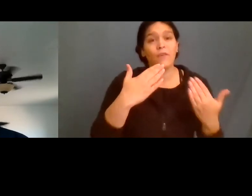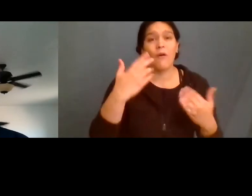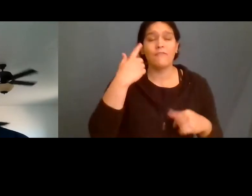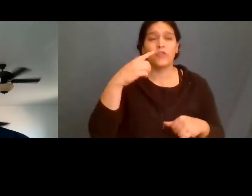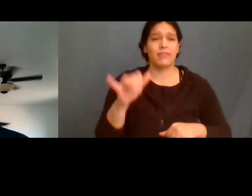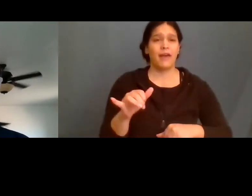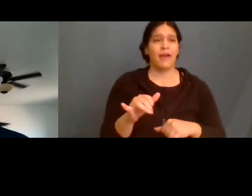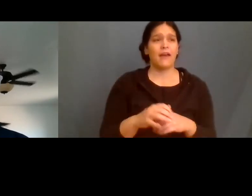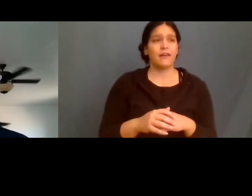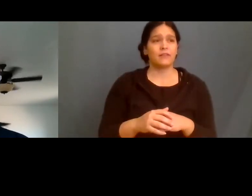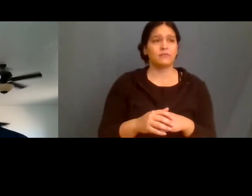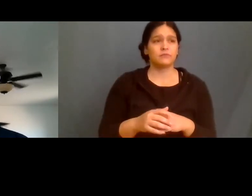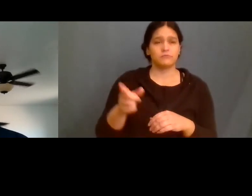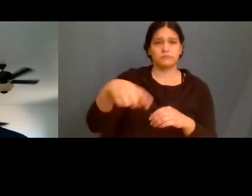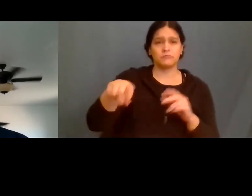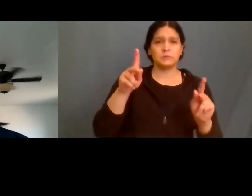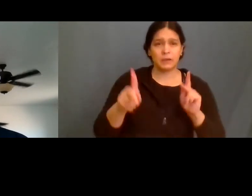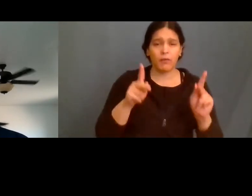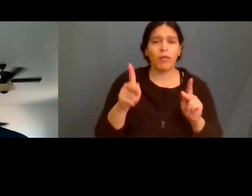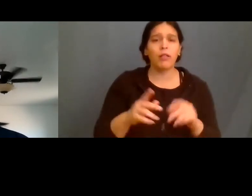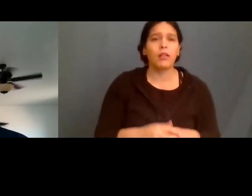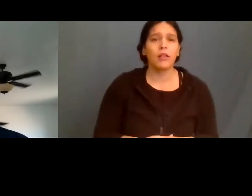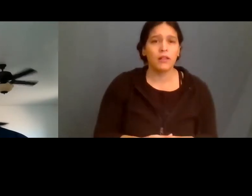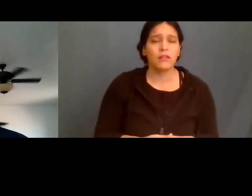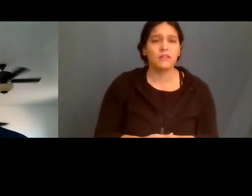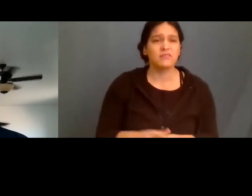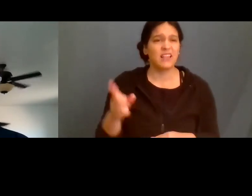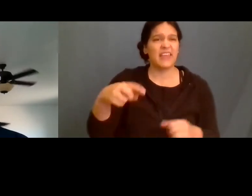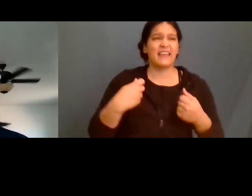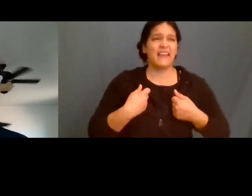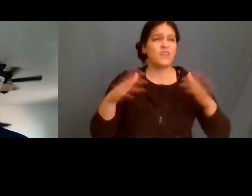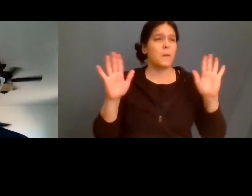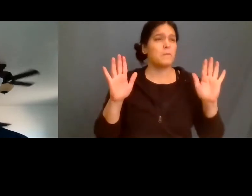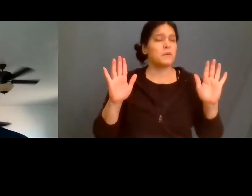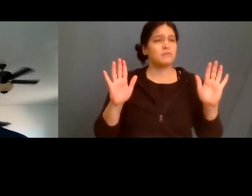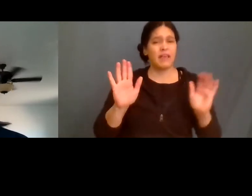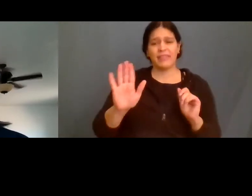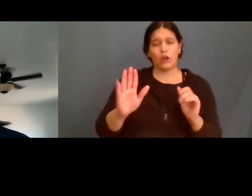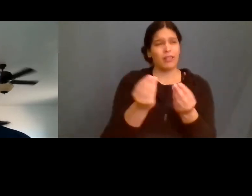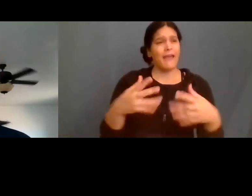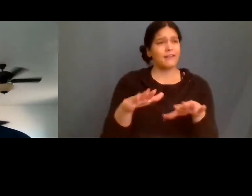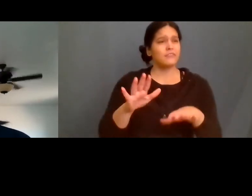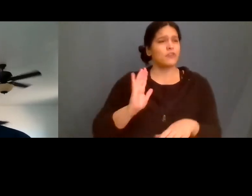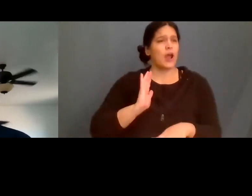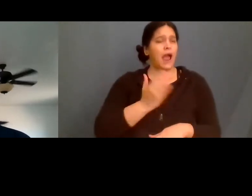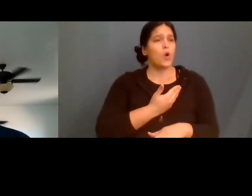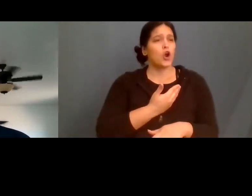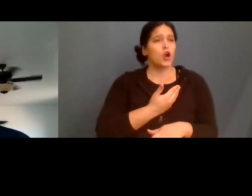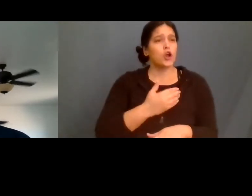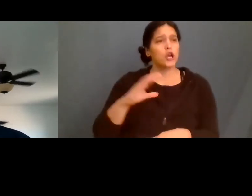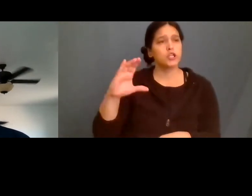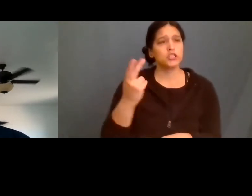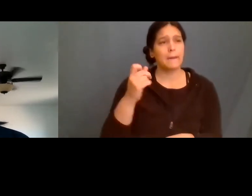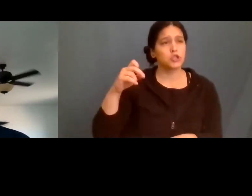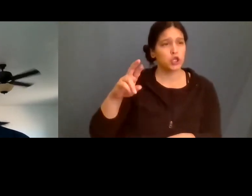Tuzachana people, the Kwetabomu. They gave up their land for our chapter house and our community